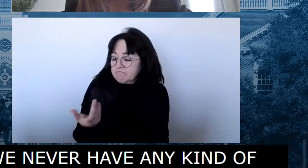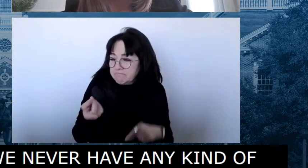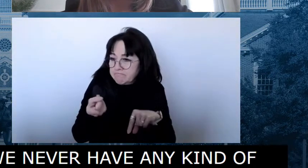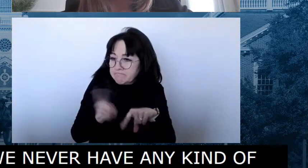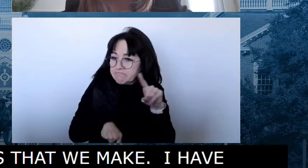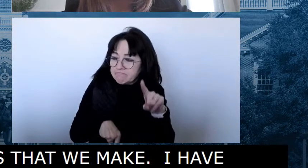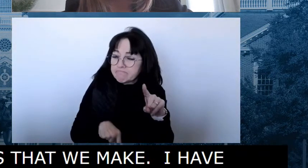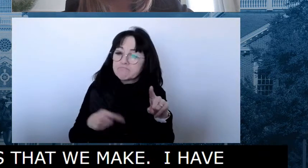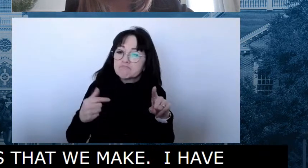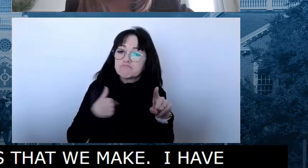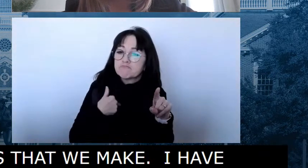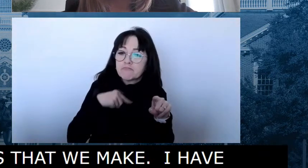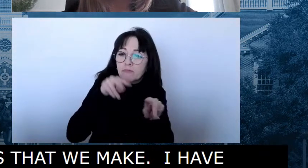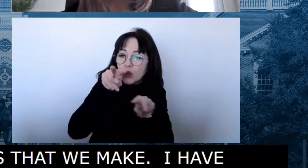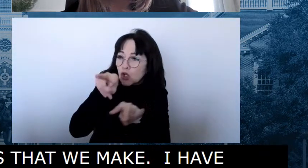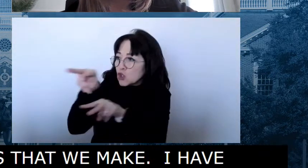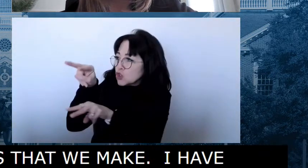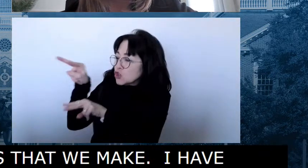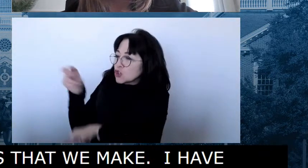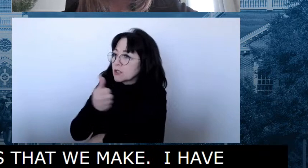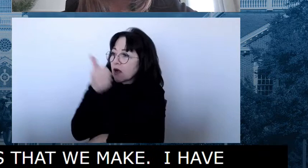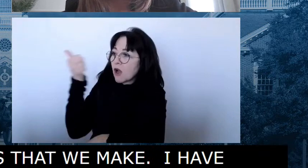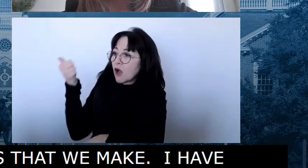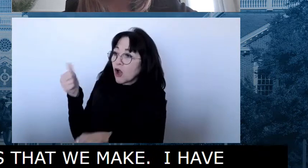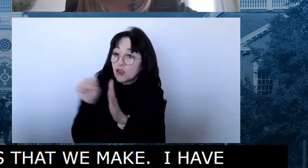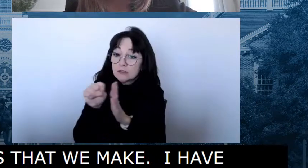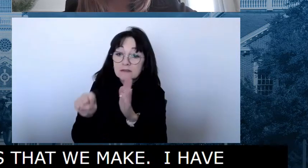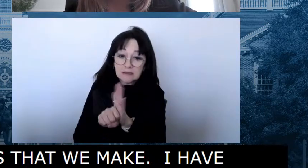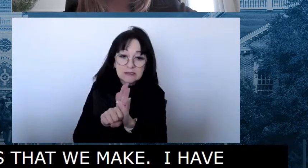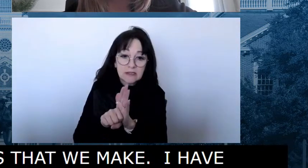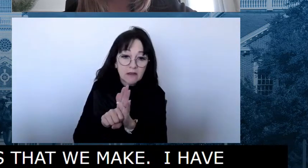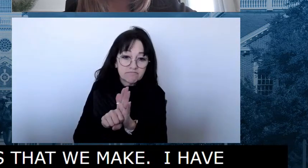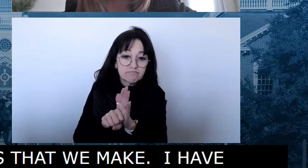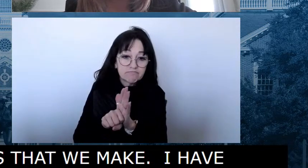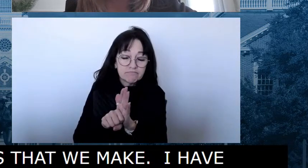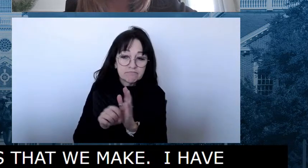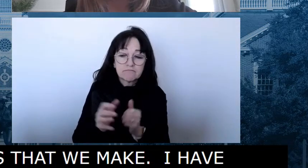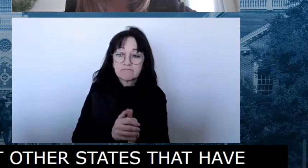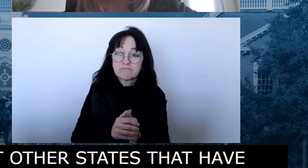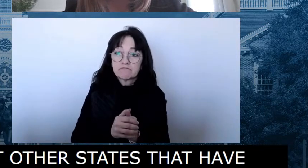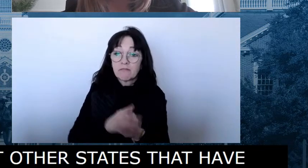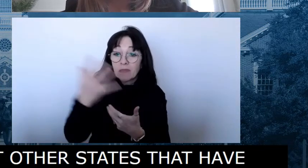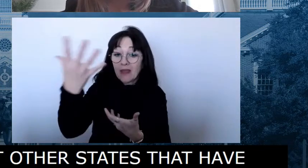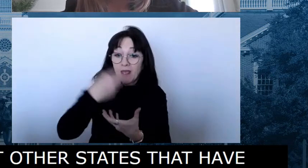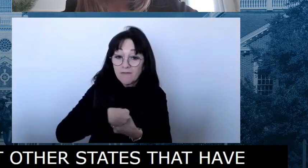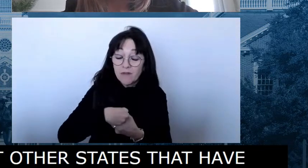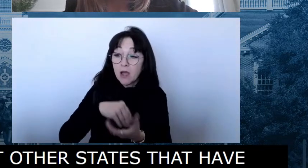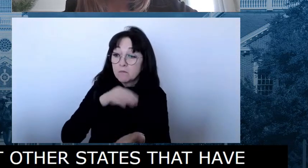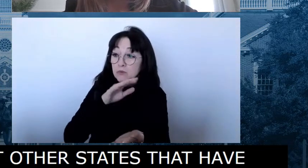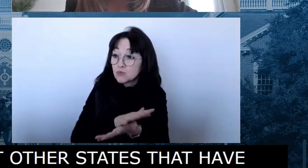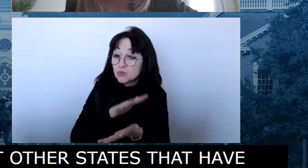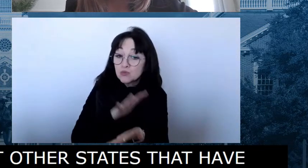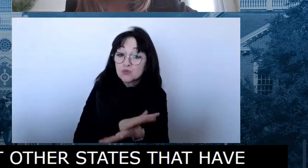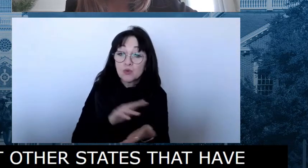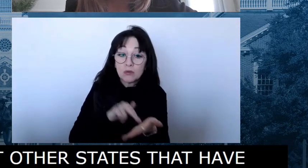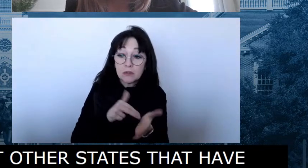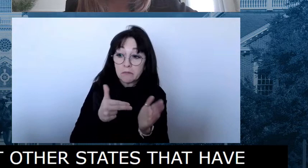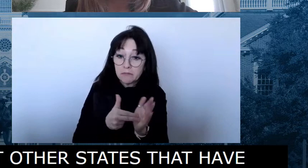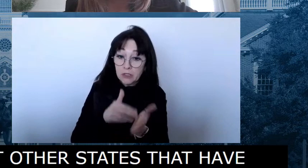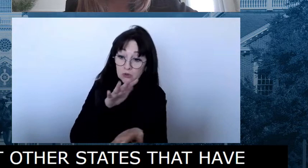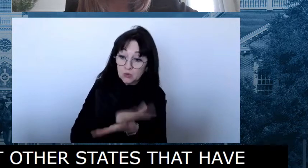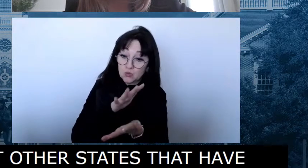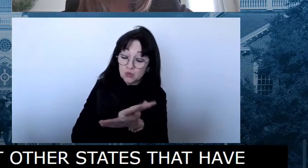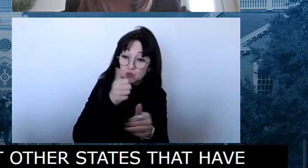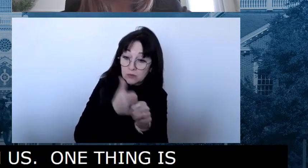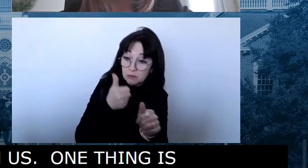of the things I think is consistent there is the involvement of the schools. Not that the schools themselves would do the vaccinating, that they